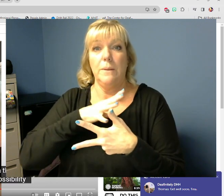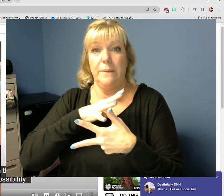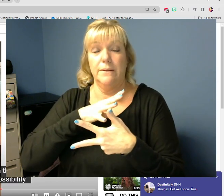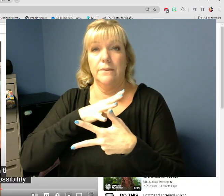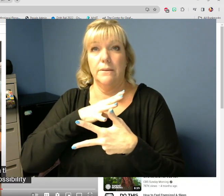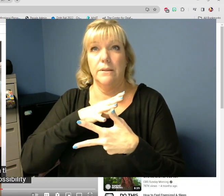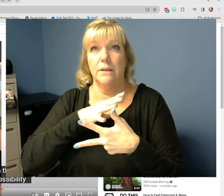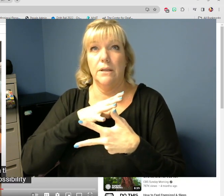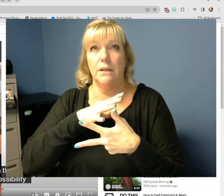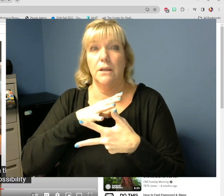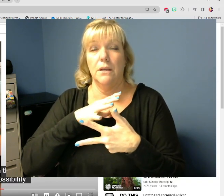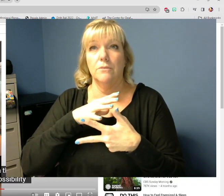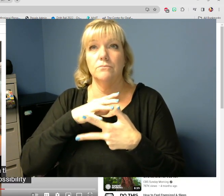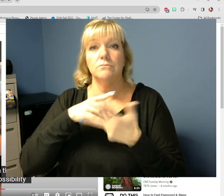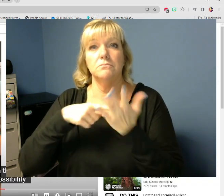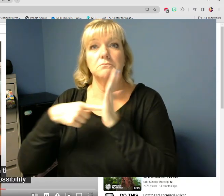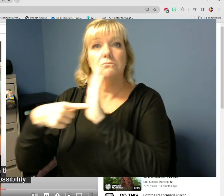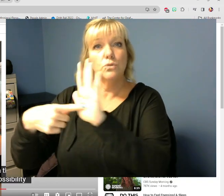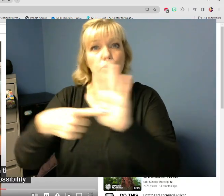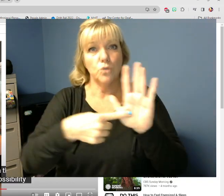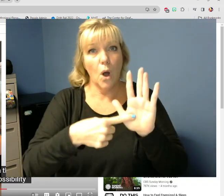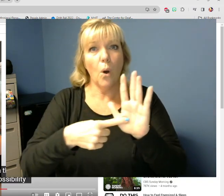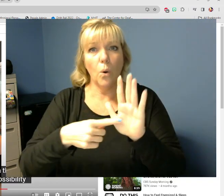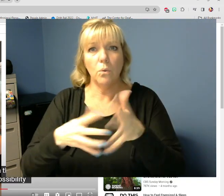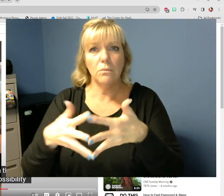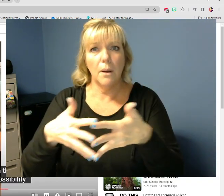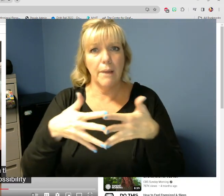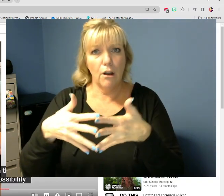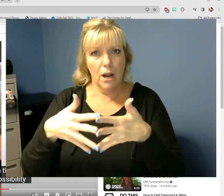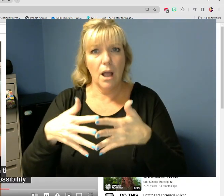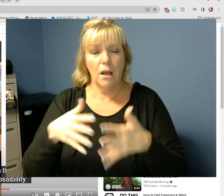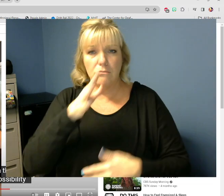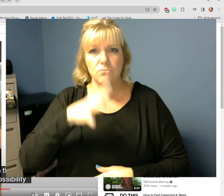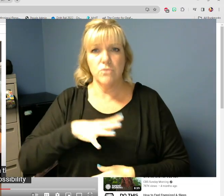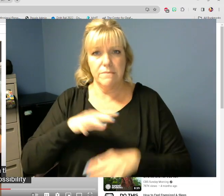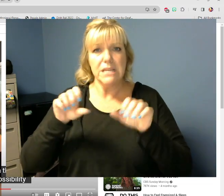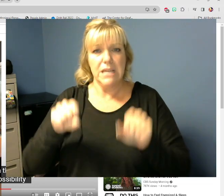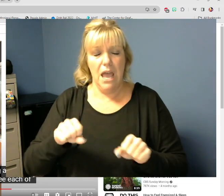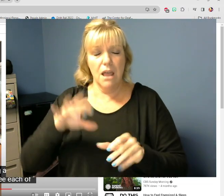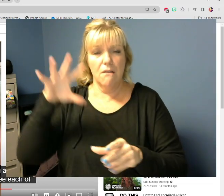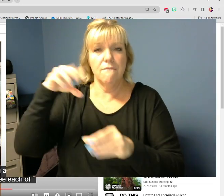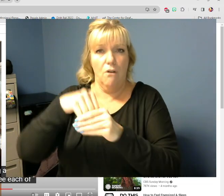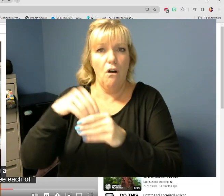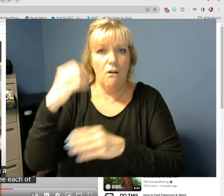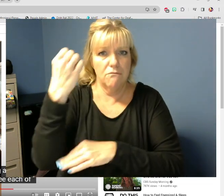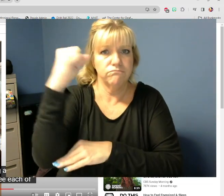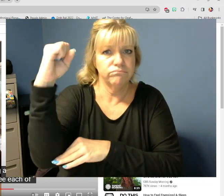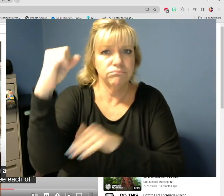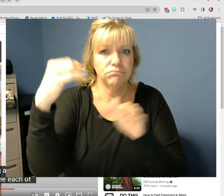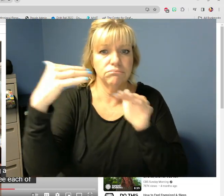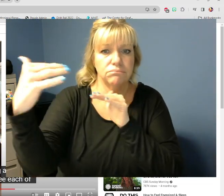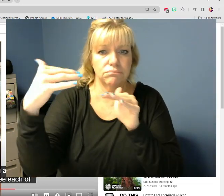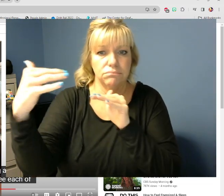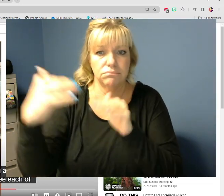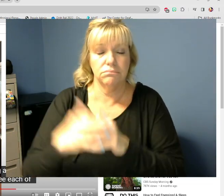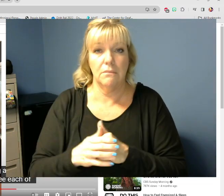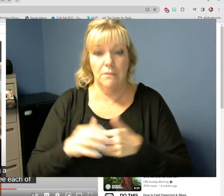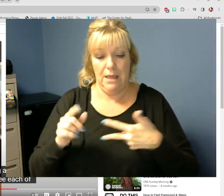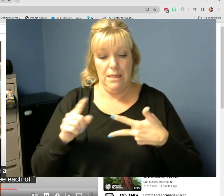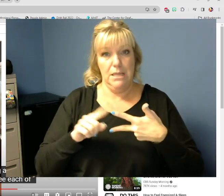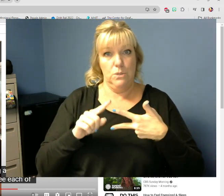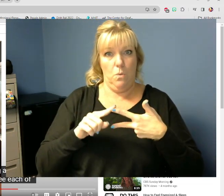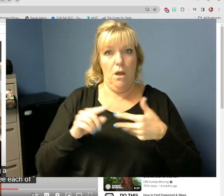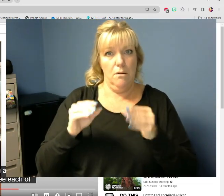which there's more possibilities for women in the revolution. Again, that may be a possibility, particularly with Reed, of being a little bit more